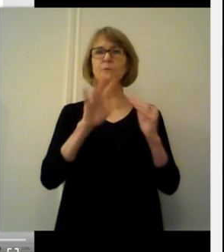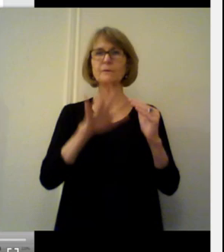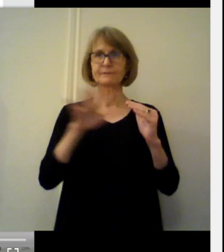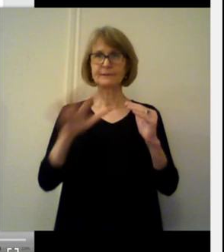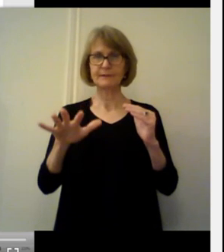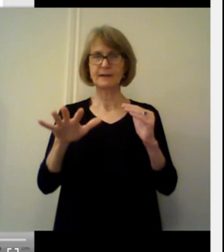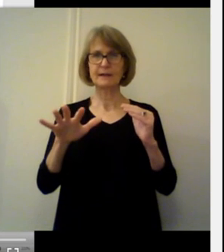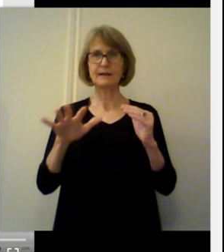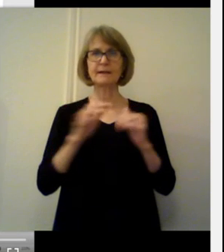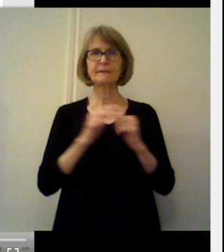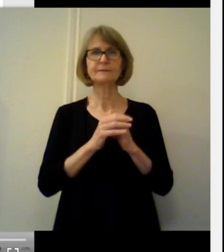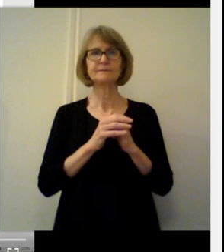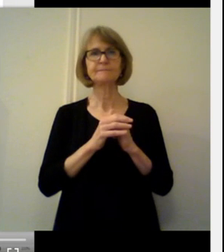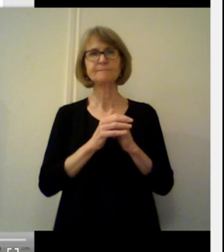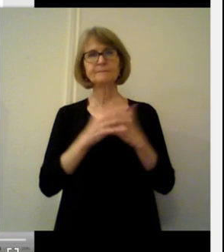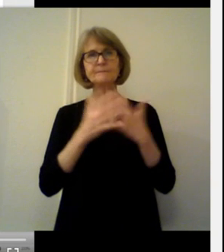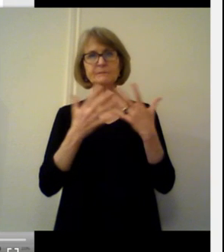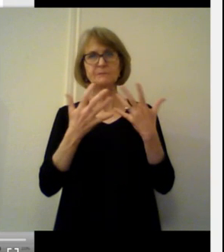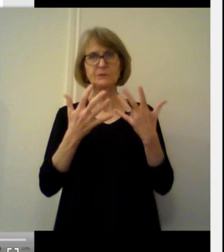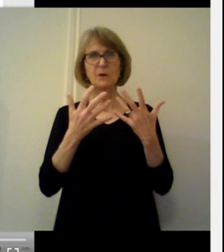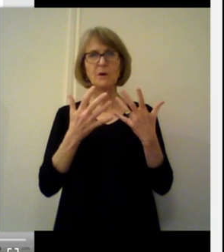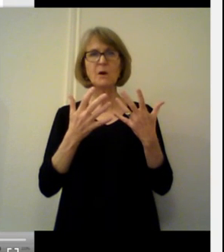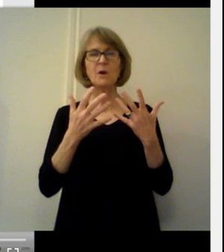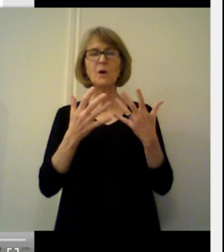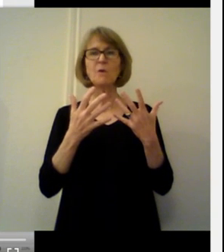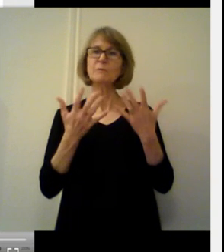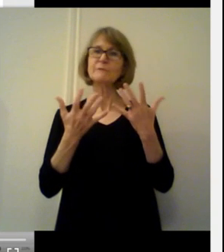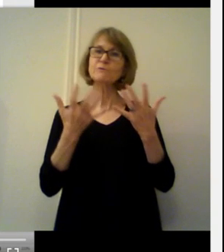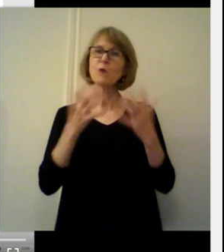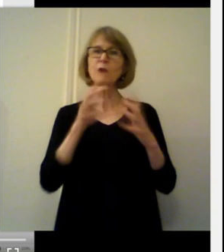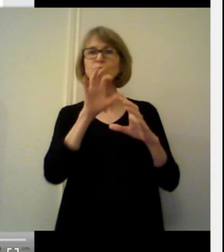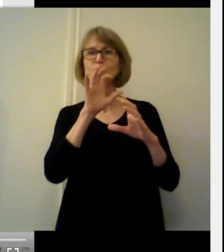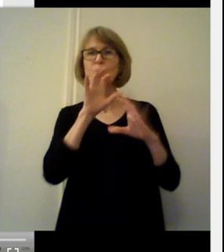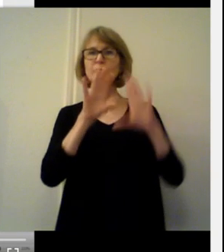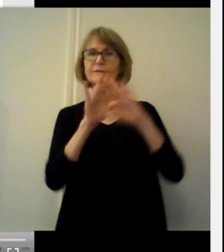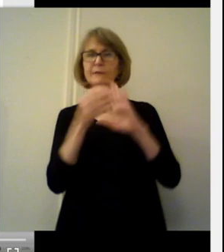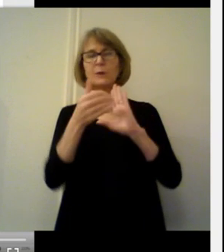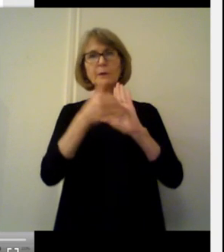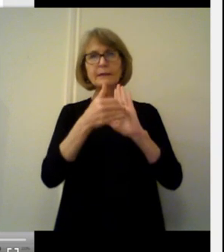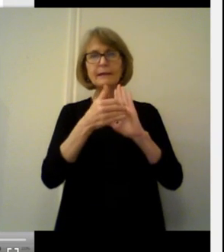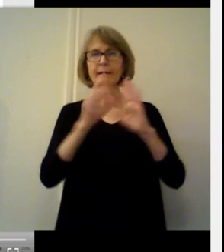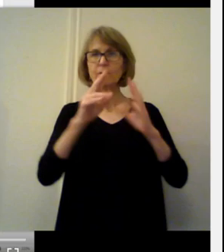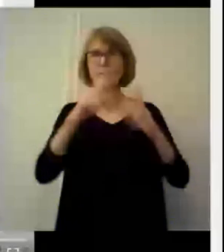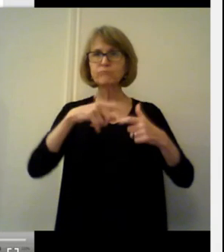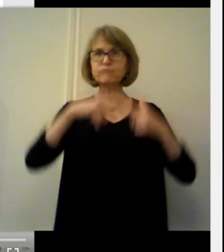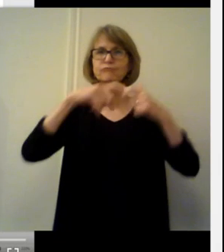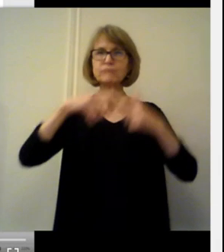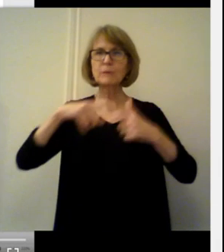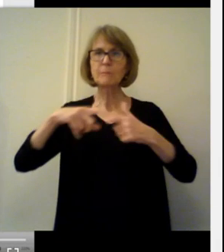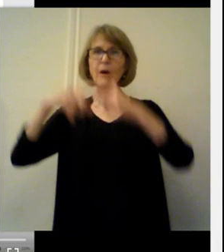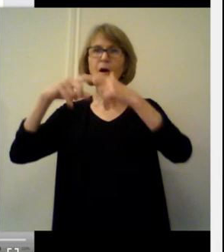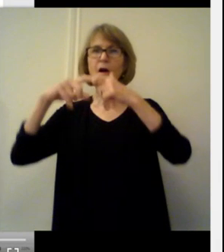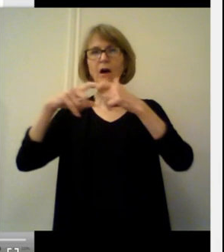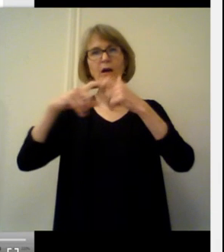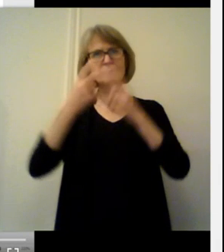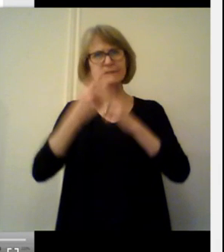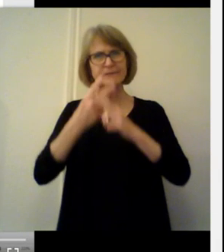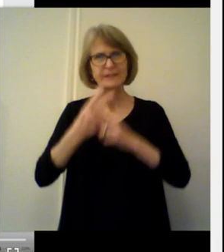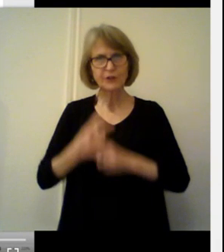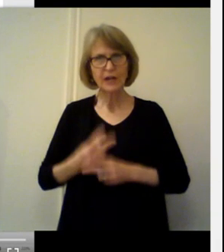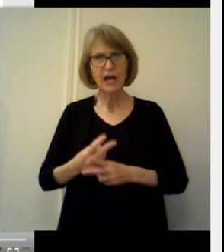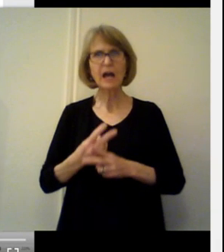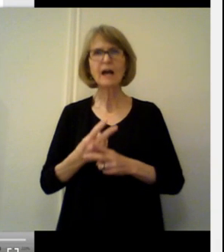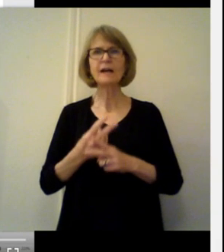right, so you can go ahead and rewatch the video, pause it at any time you want throughout the video. You can rewatch the first lesson,